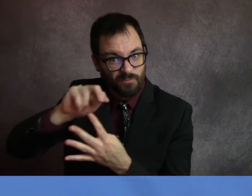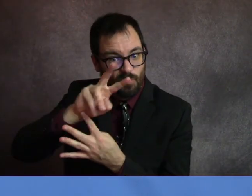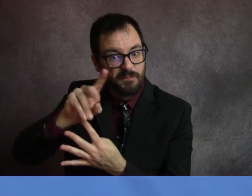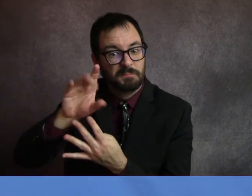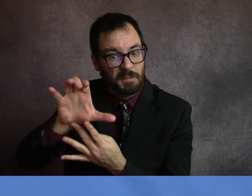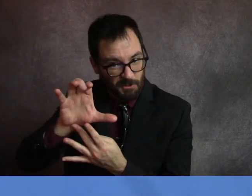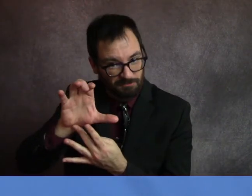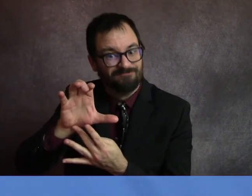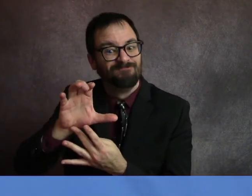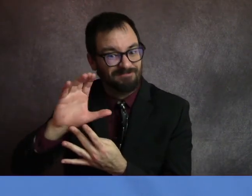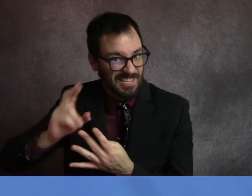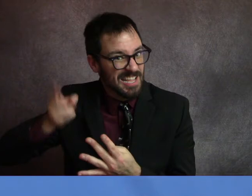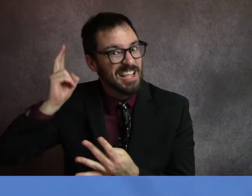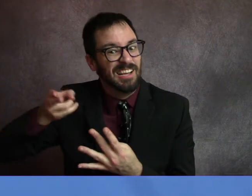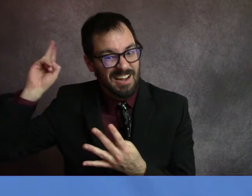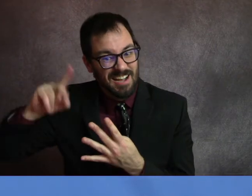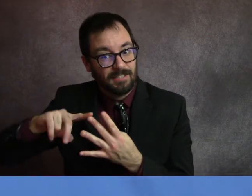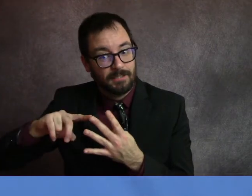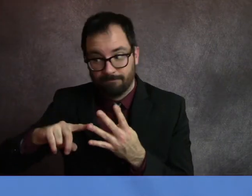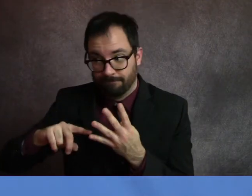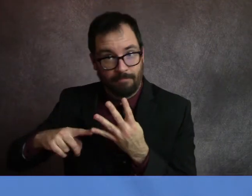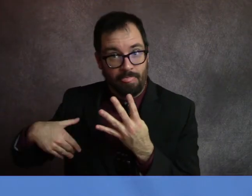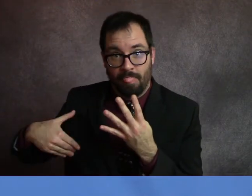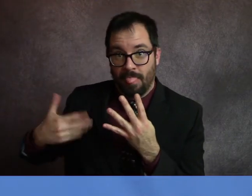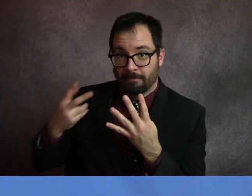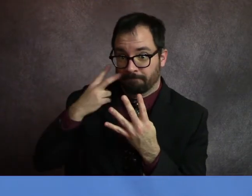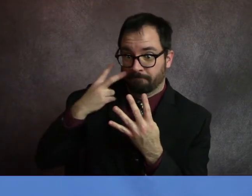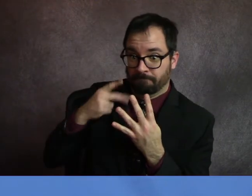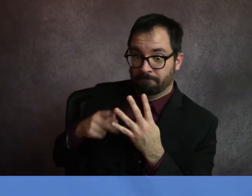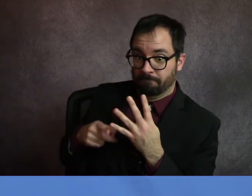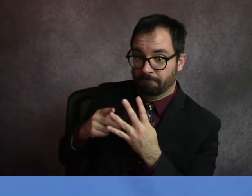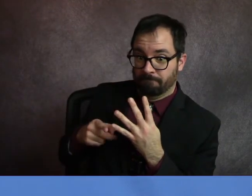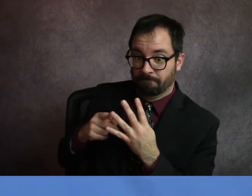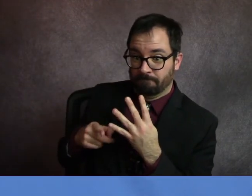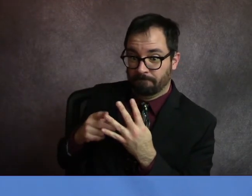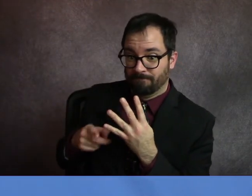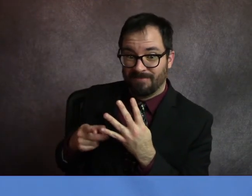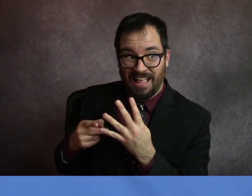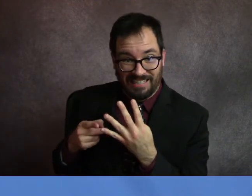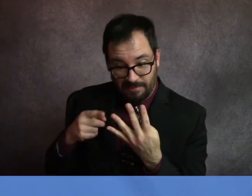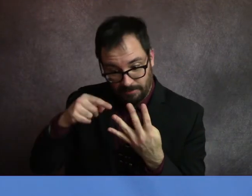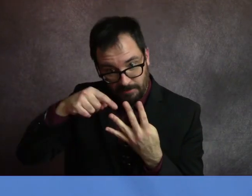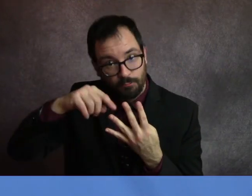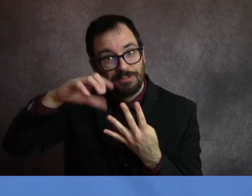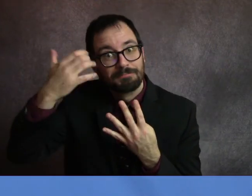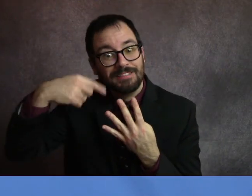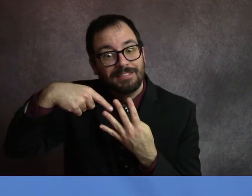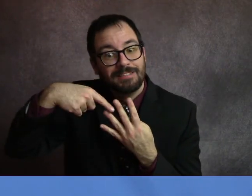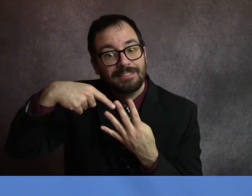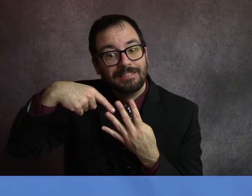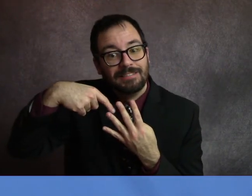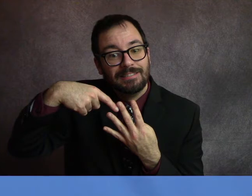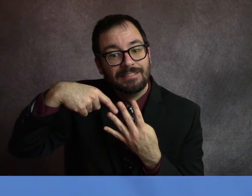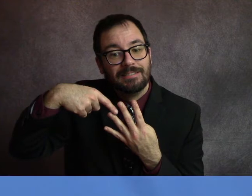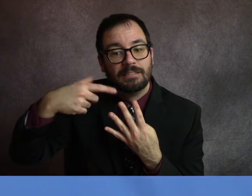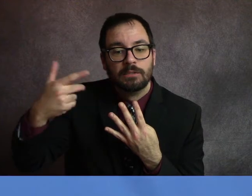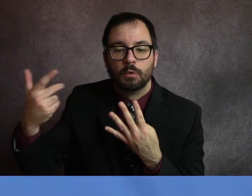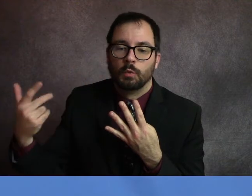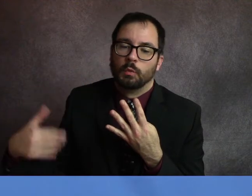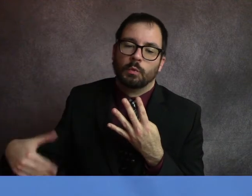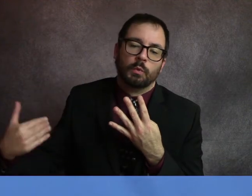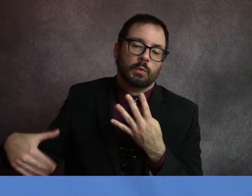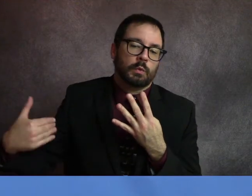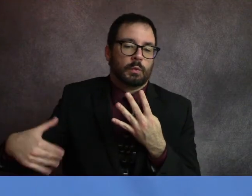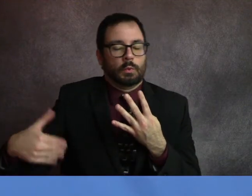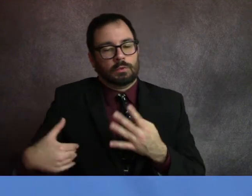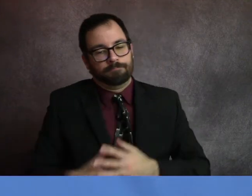are pretty high, and January, February is not here yet. And in coming off the heels of Christmas and the holiday season, we could see really bad numbers. And what that